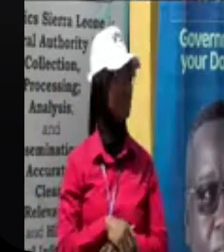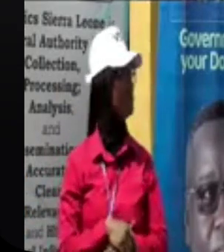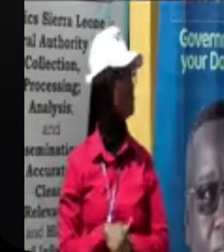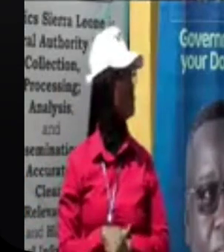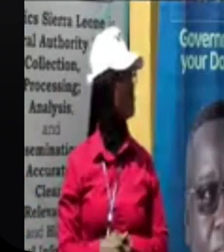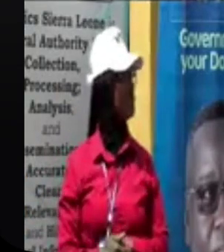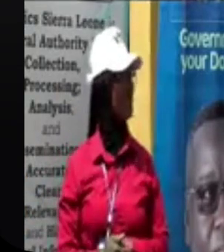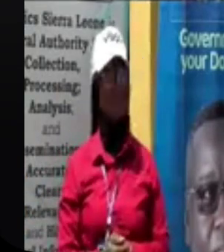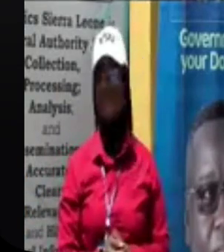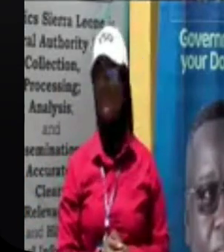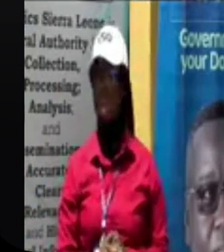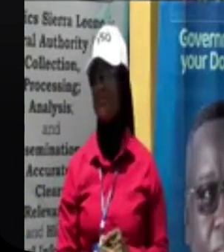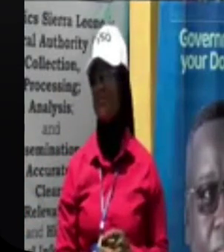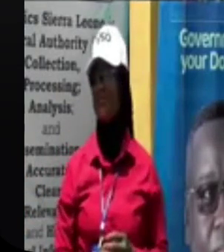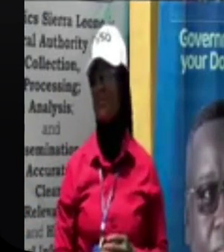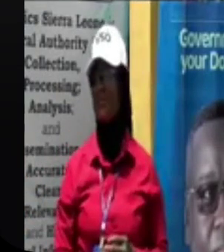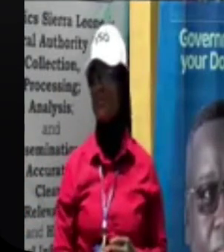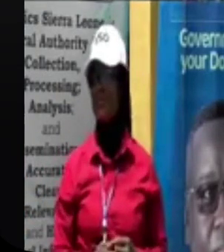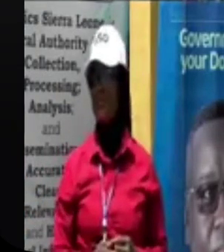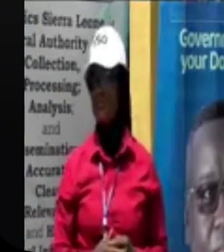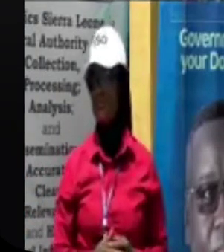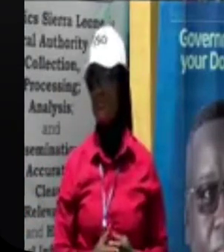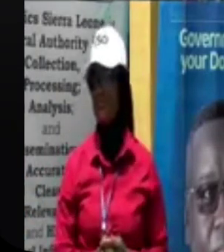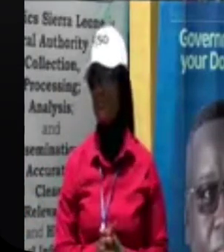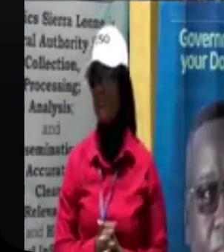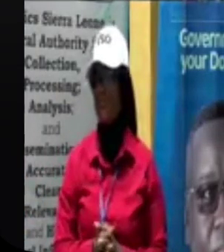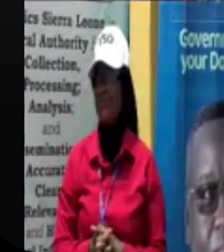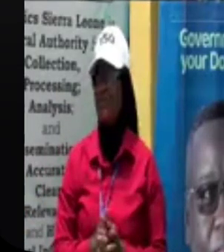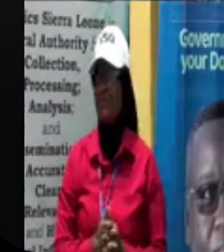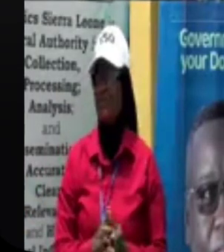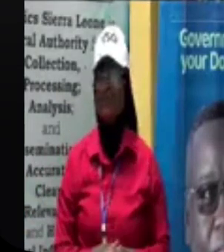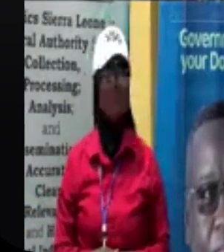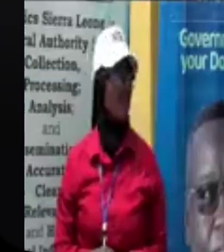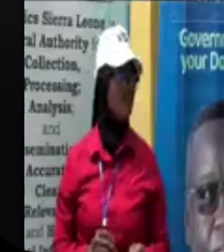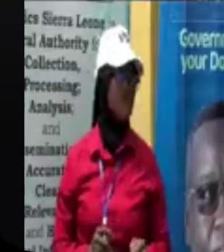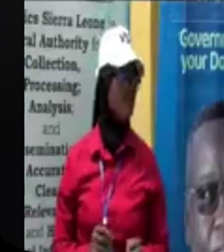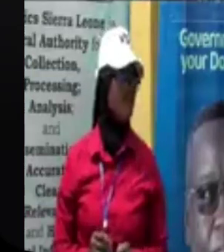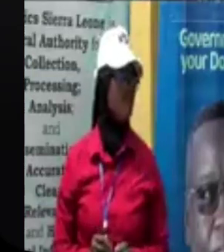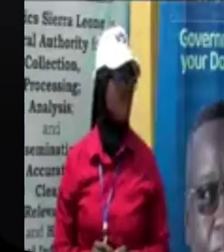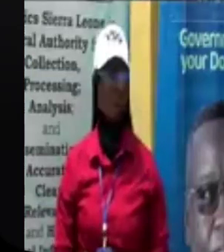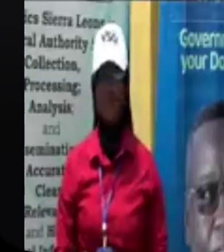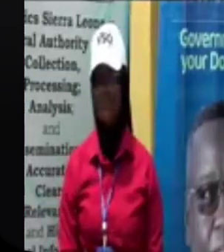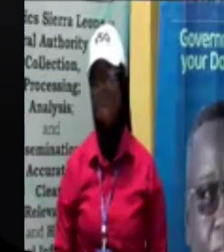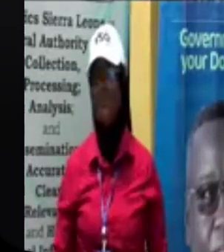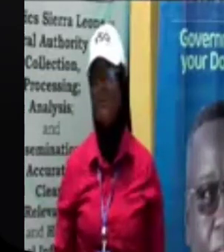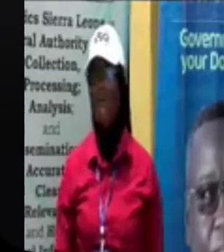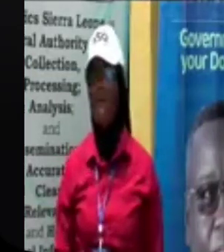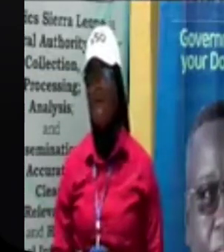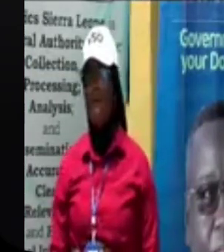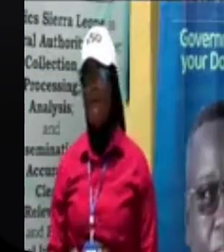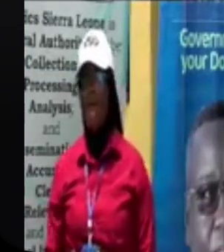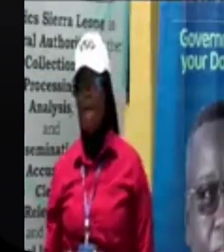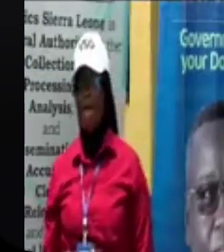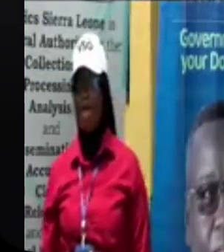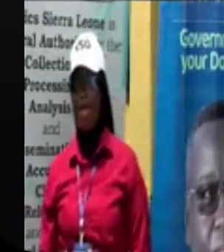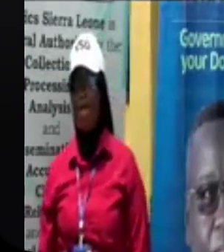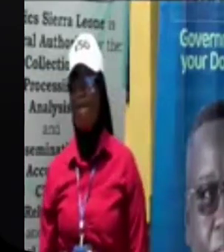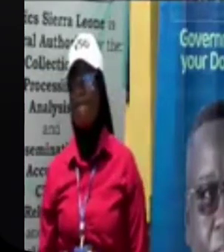Yes. Alright, now you can. Go ahead, madam. Yes.